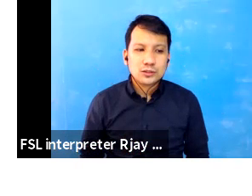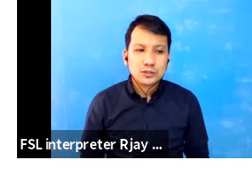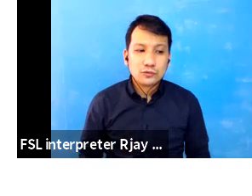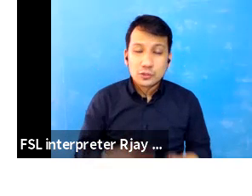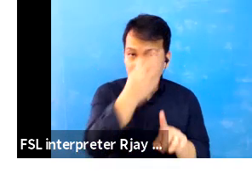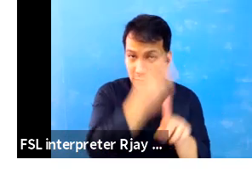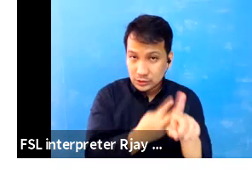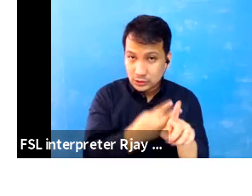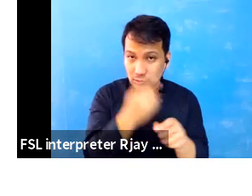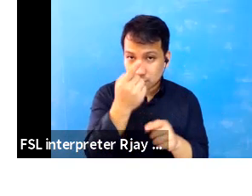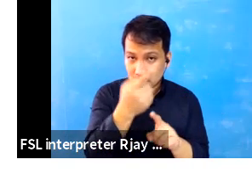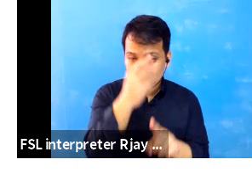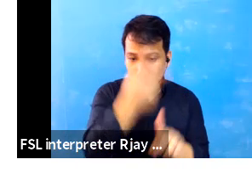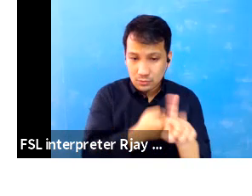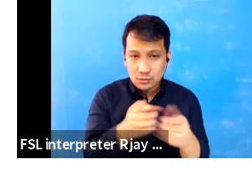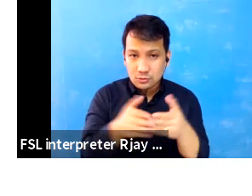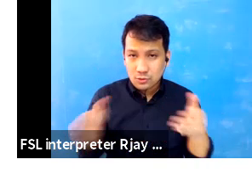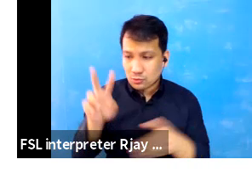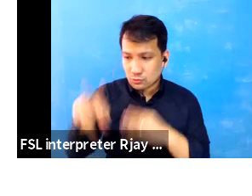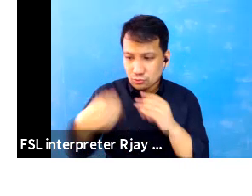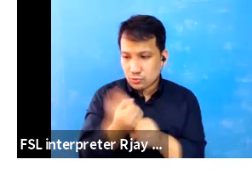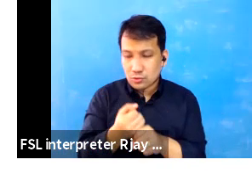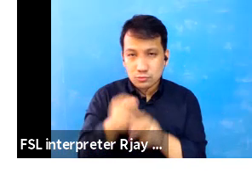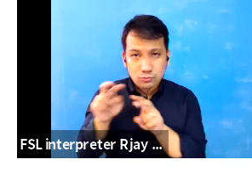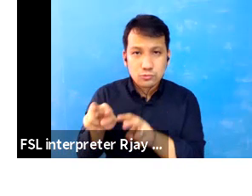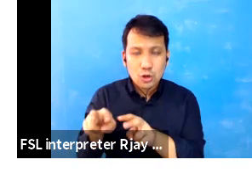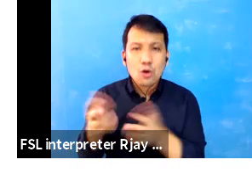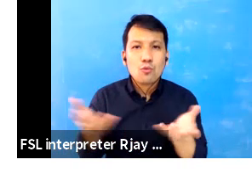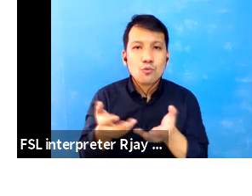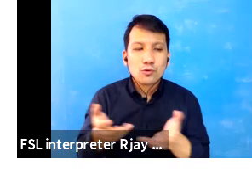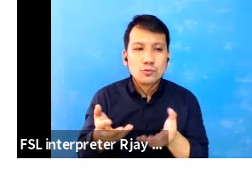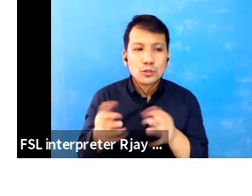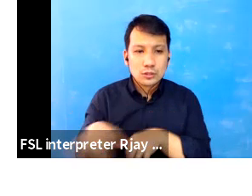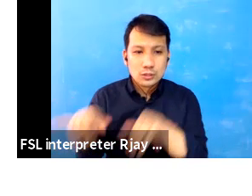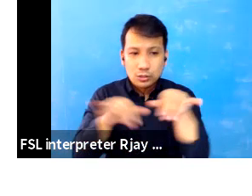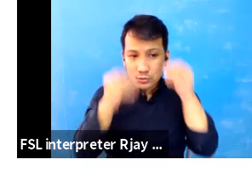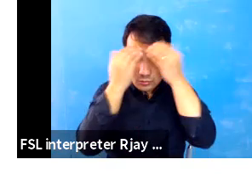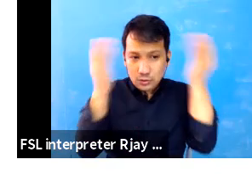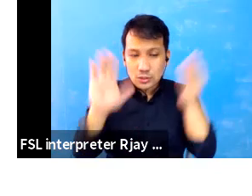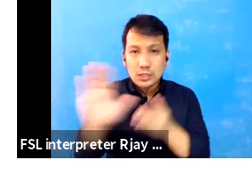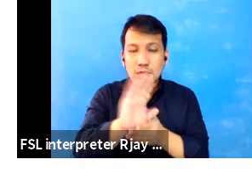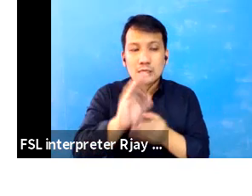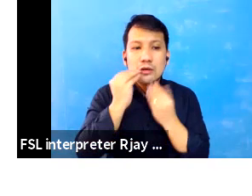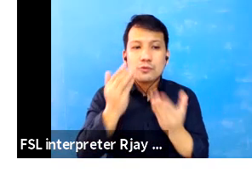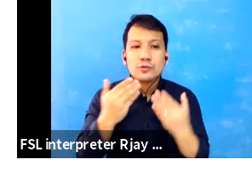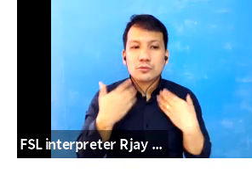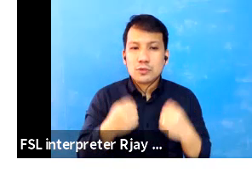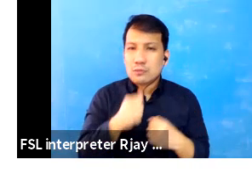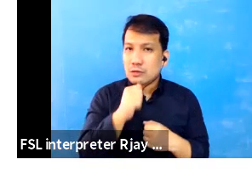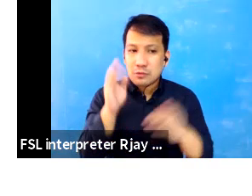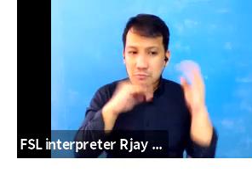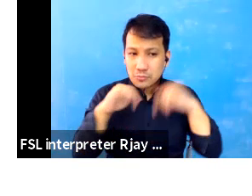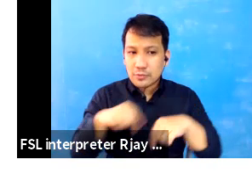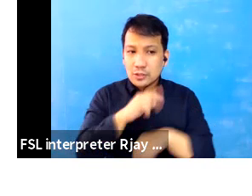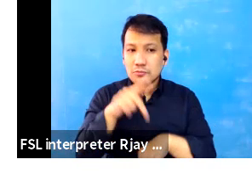years, again, we have stunting and wasting that we look into to a certain extent overweight, but that's not much of a problem in the